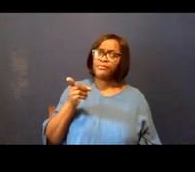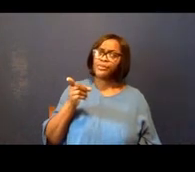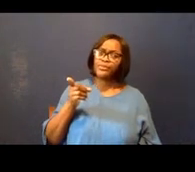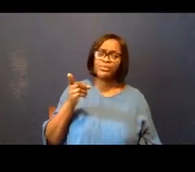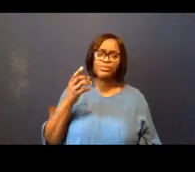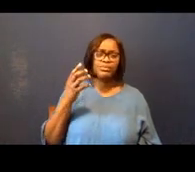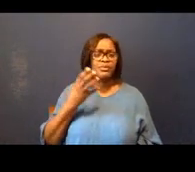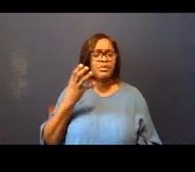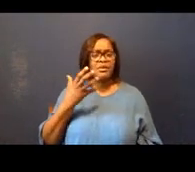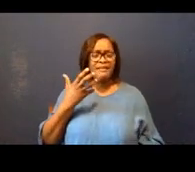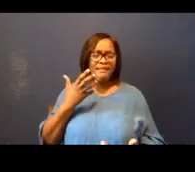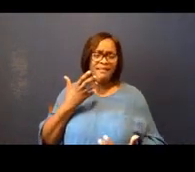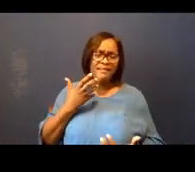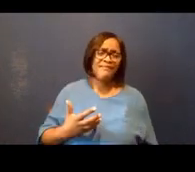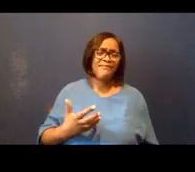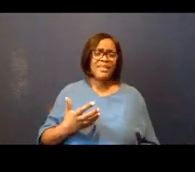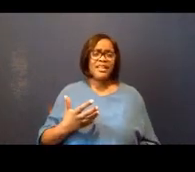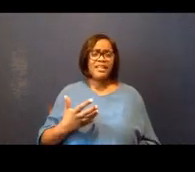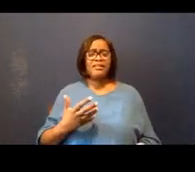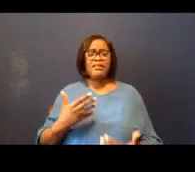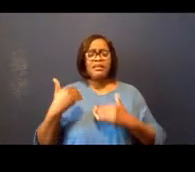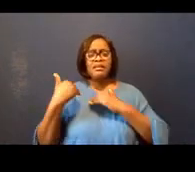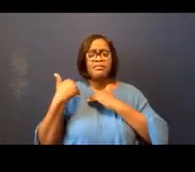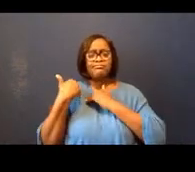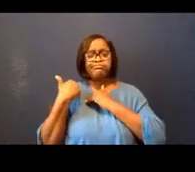an isolated